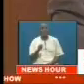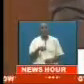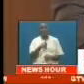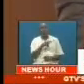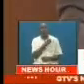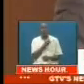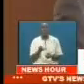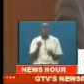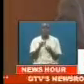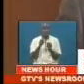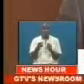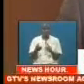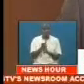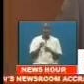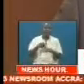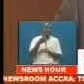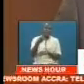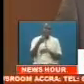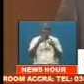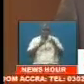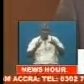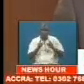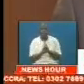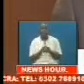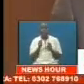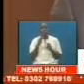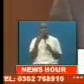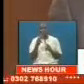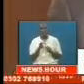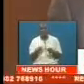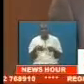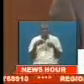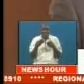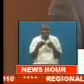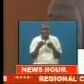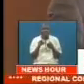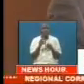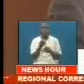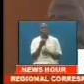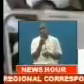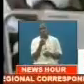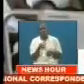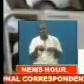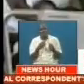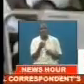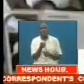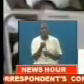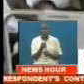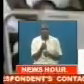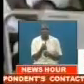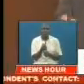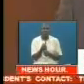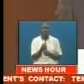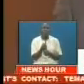Jasikan, and then Ibanta Hospitals, where we are going to provide them with a little